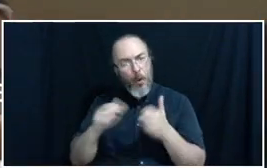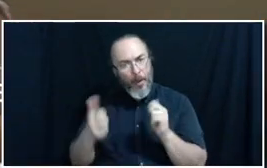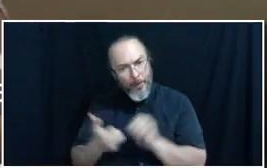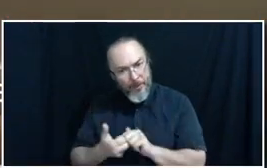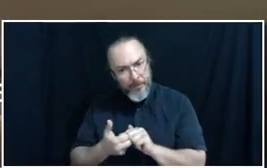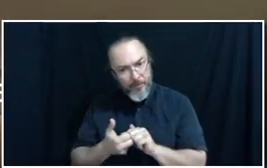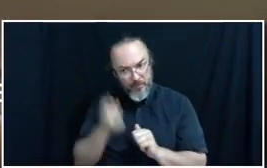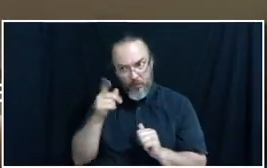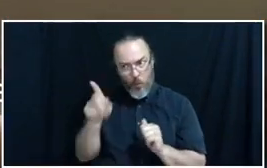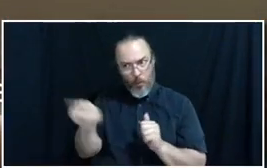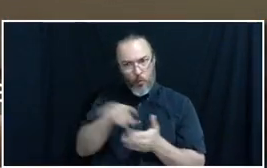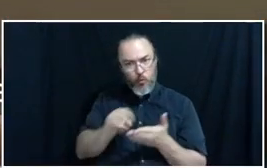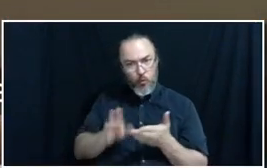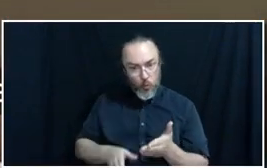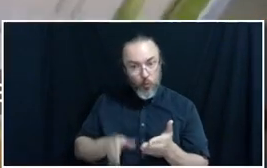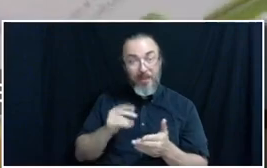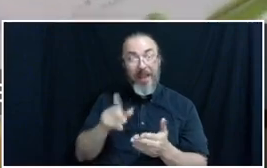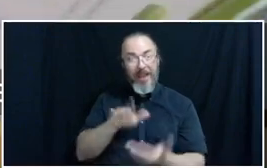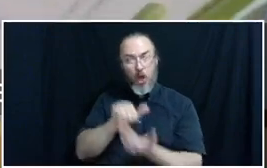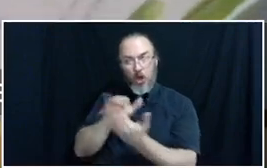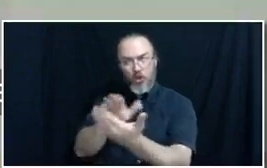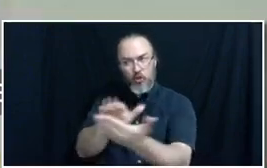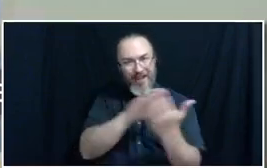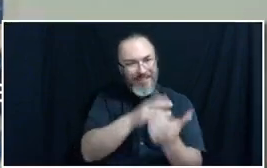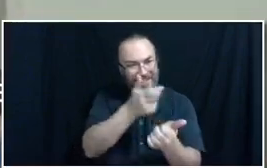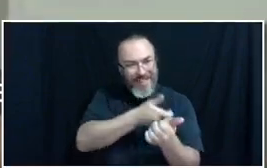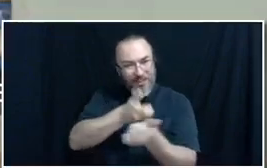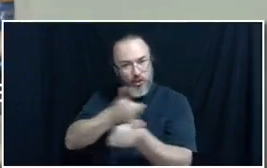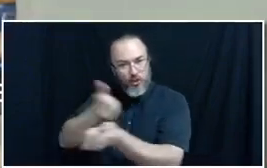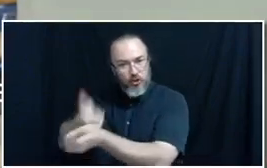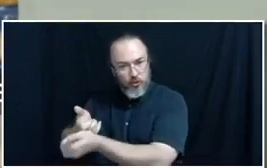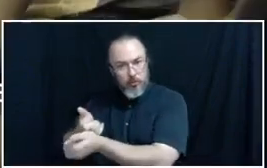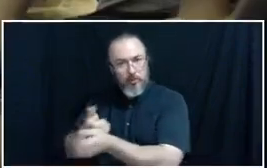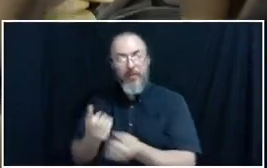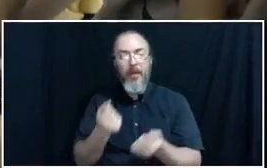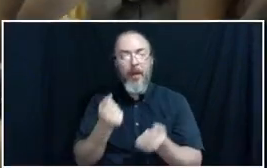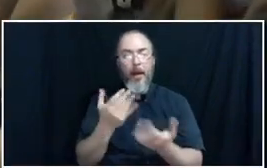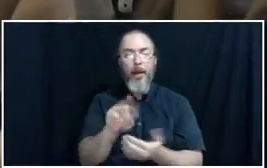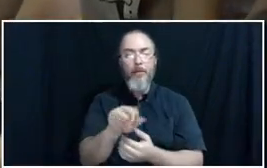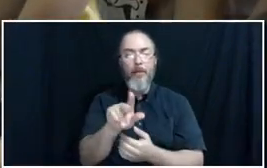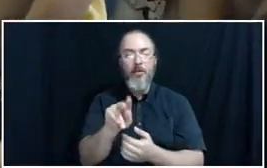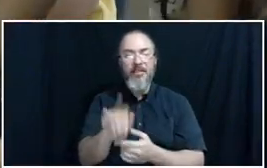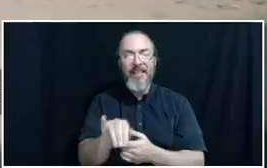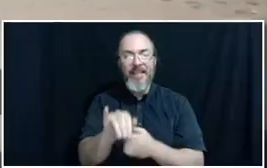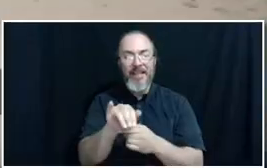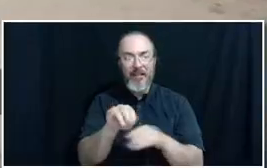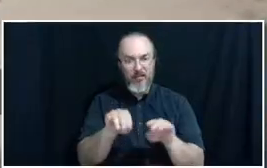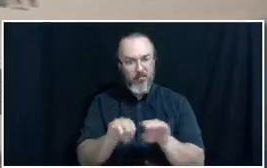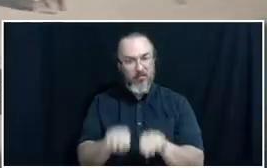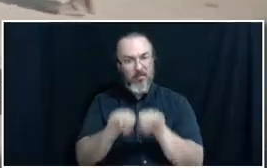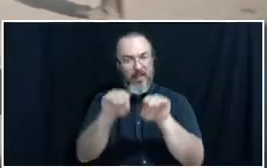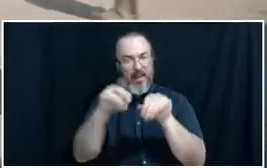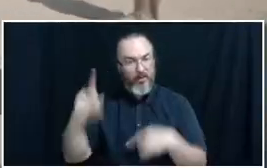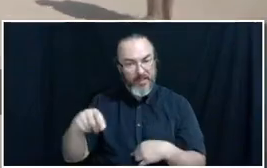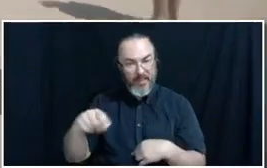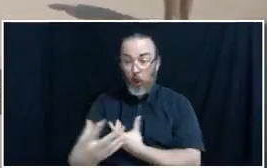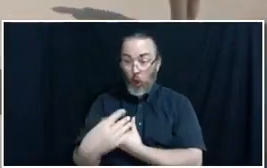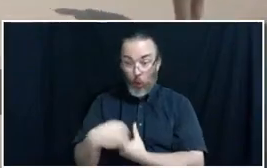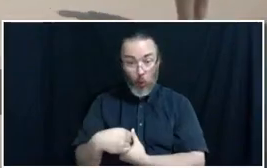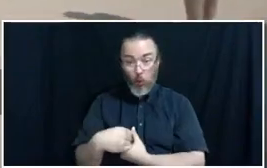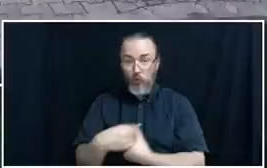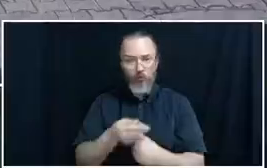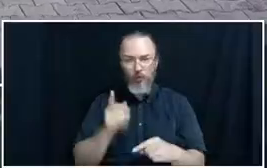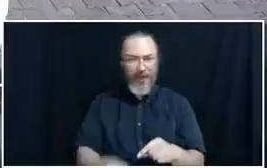and directly address each individual's multi-layered needs. Inclusion cannot be achieved one group at a